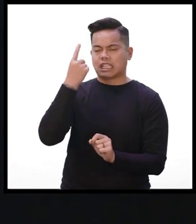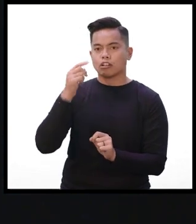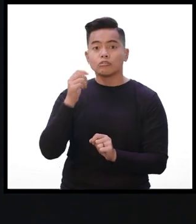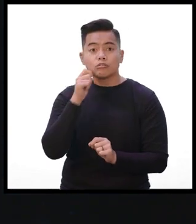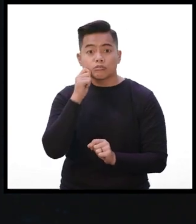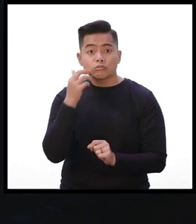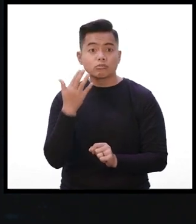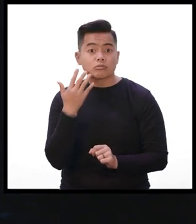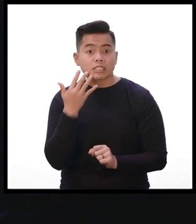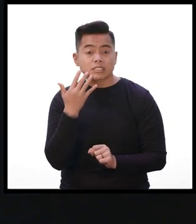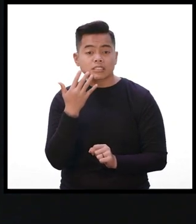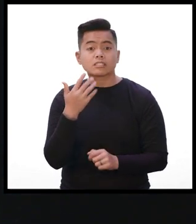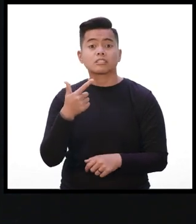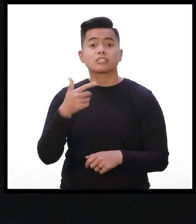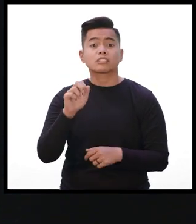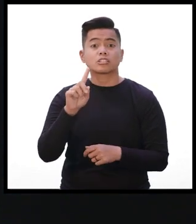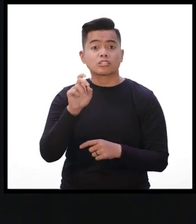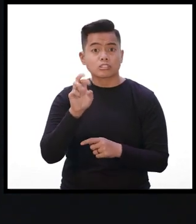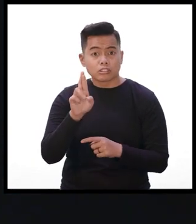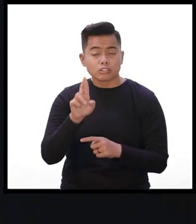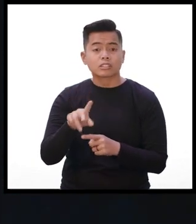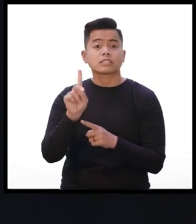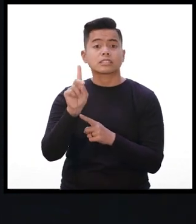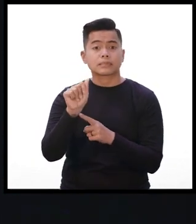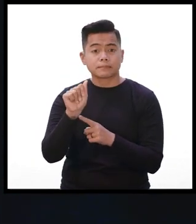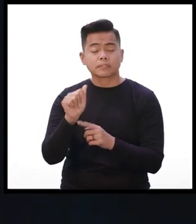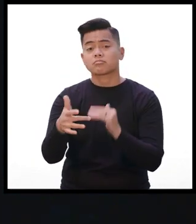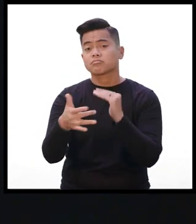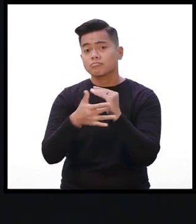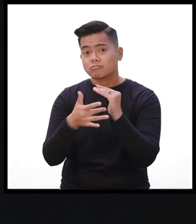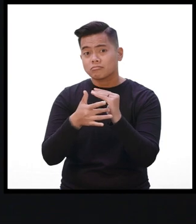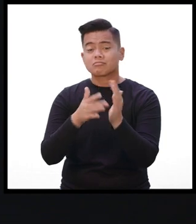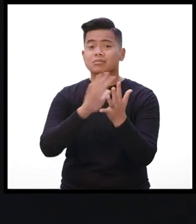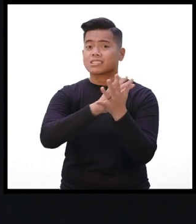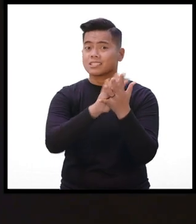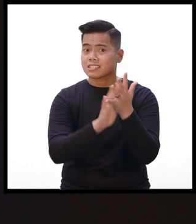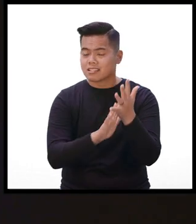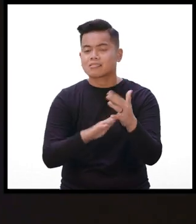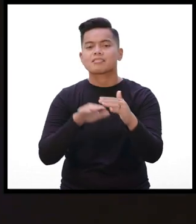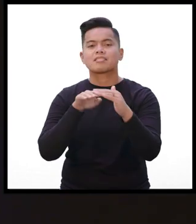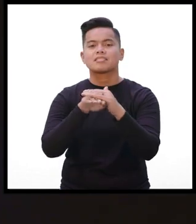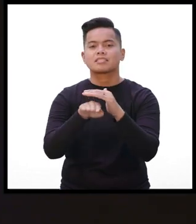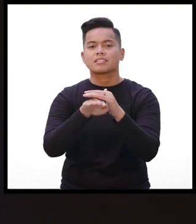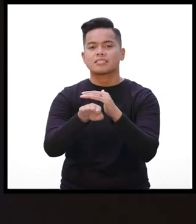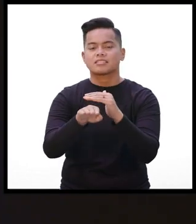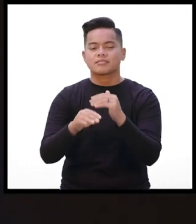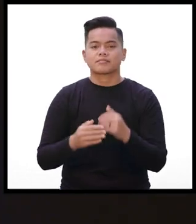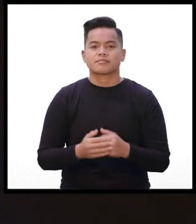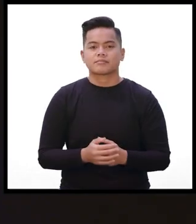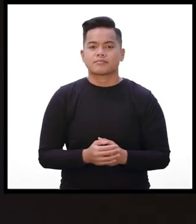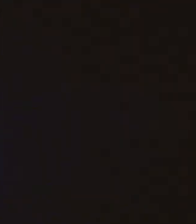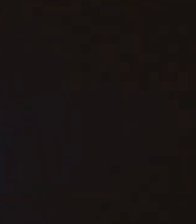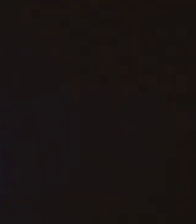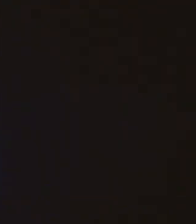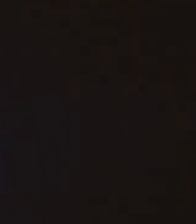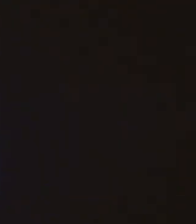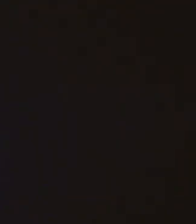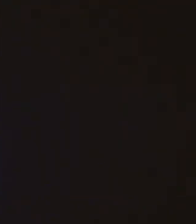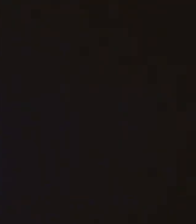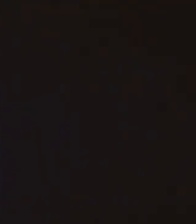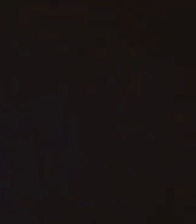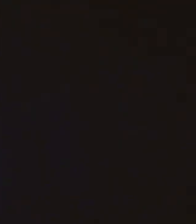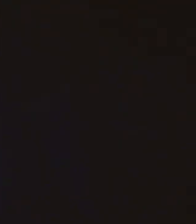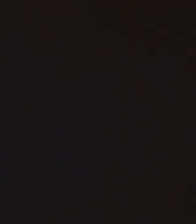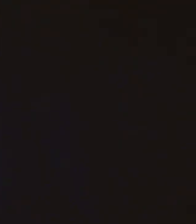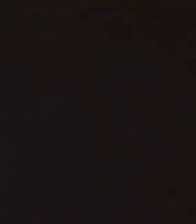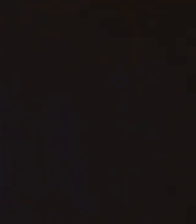of race, gender, disability, technology, design, access. As Laurel bounces,